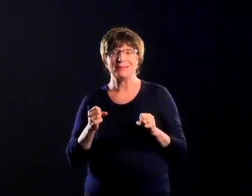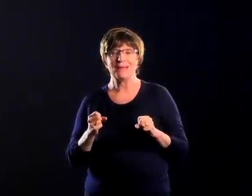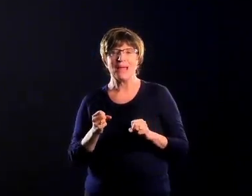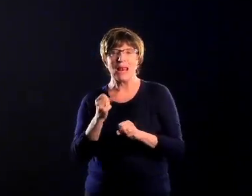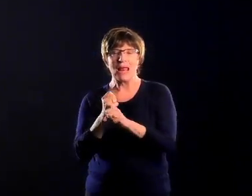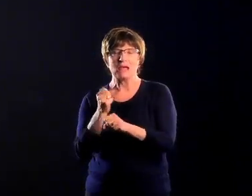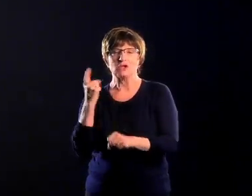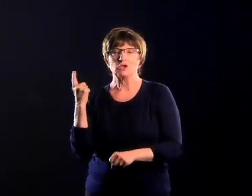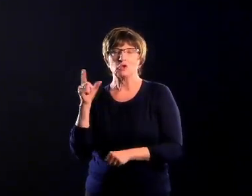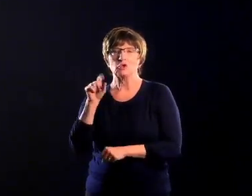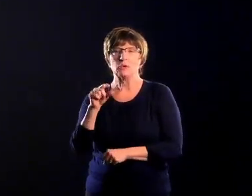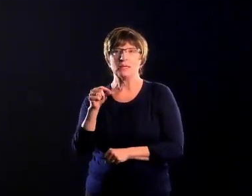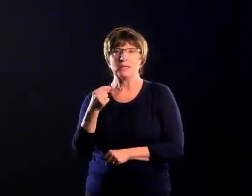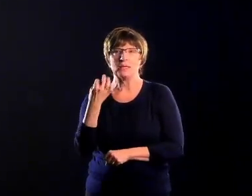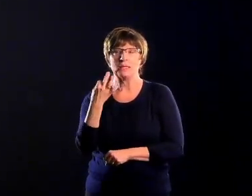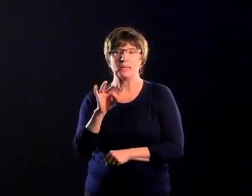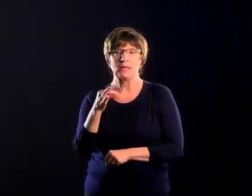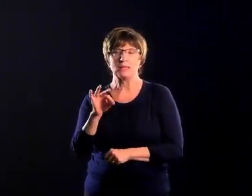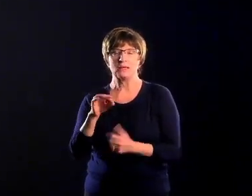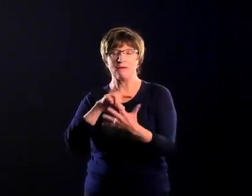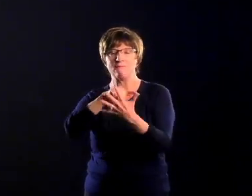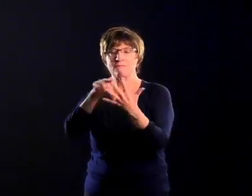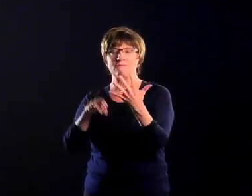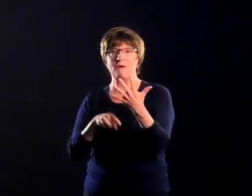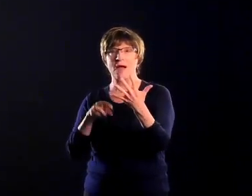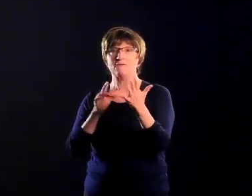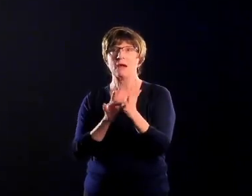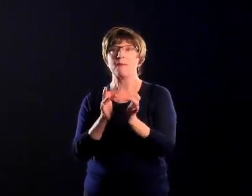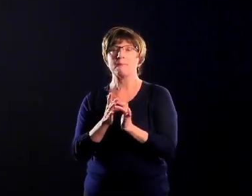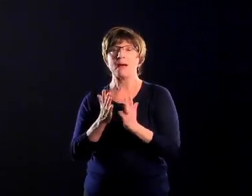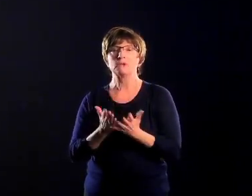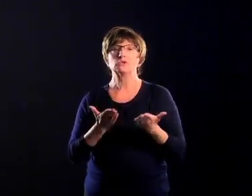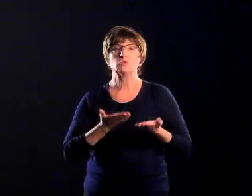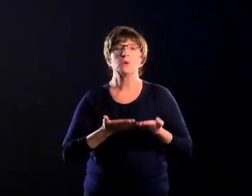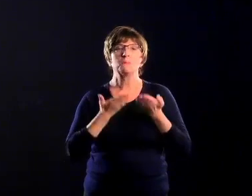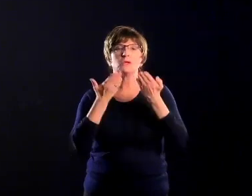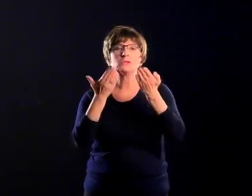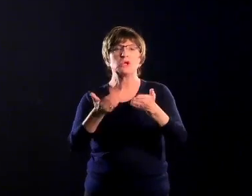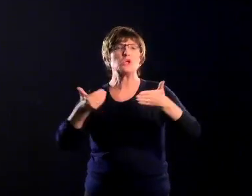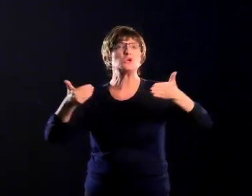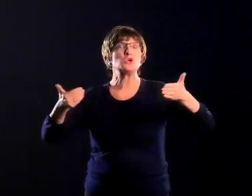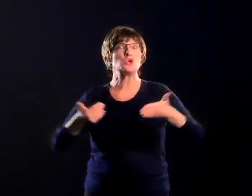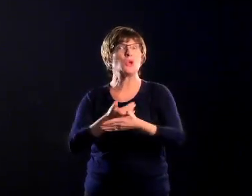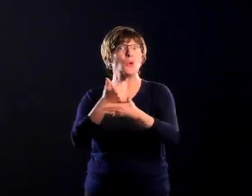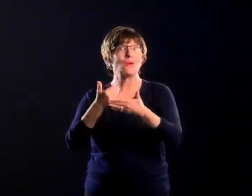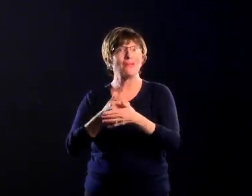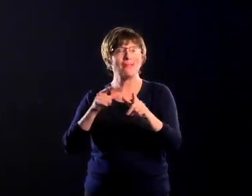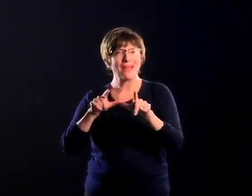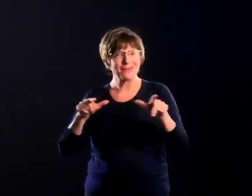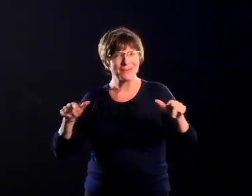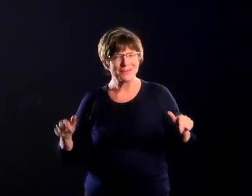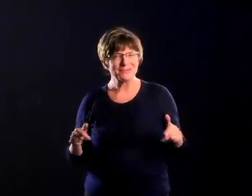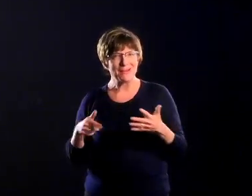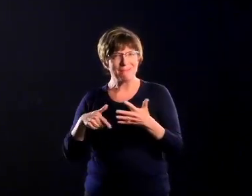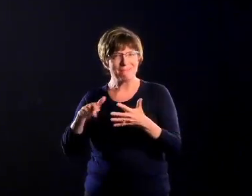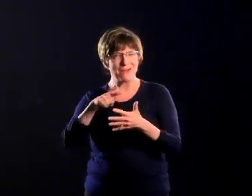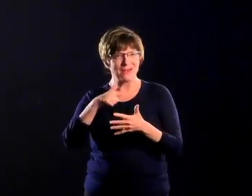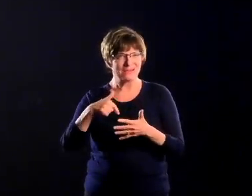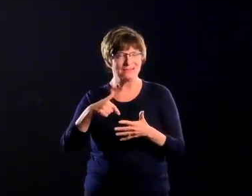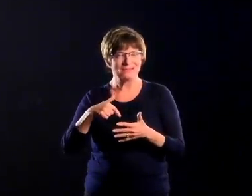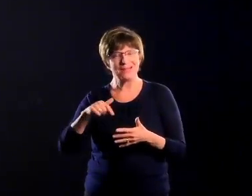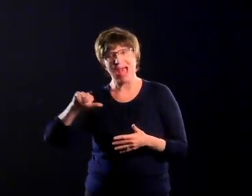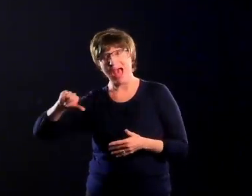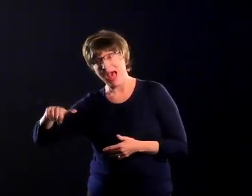2019, five particular Fire Bibles were presented in brand new languages amongst all of the others